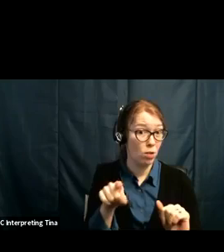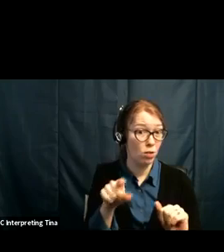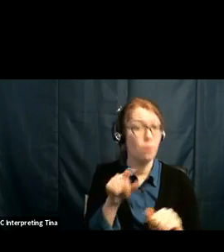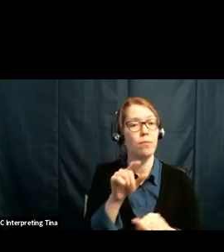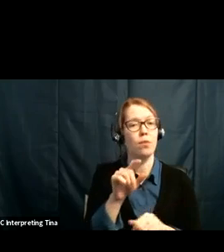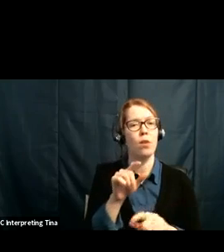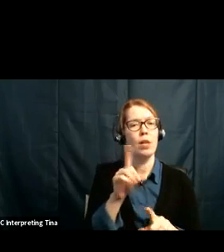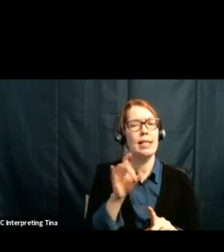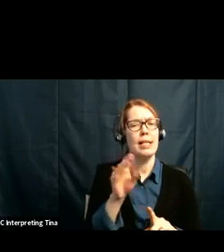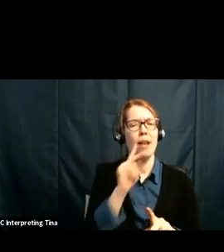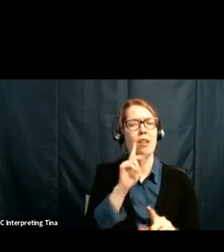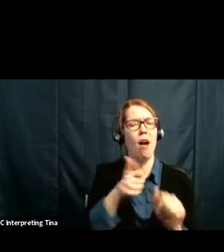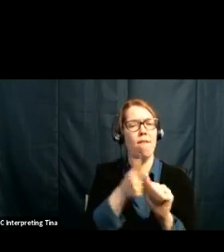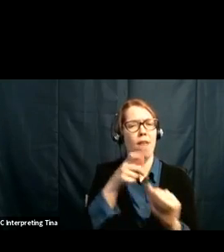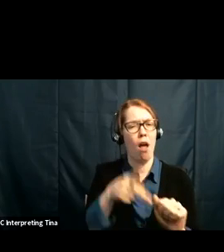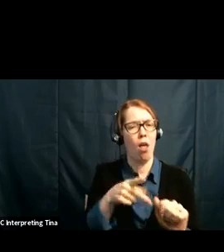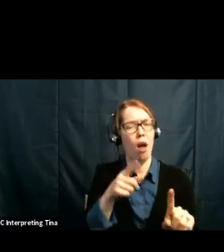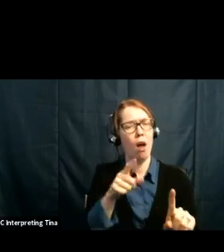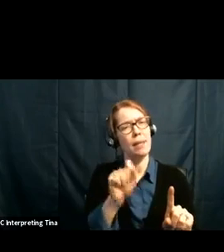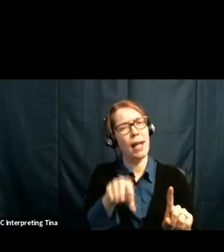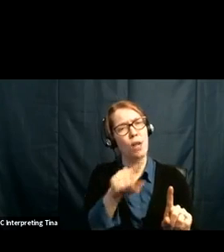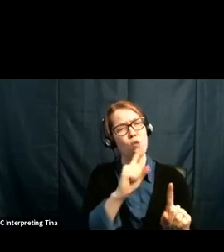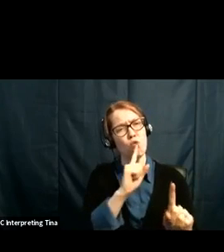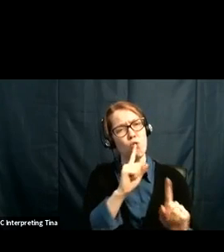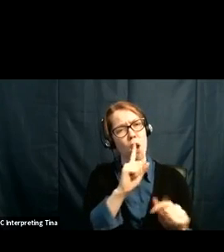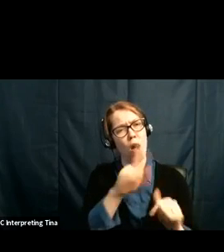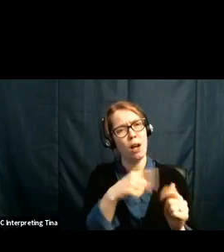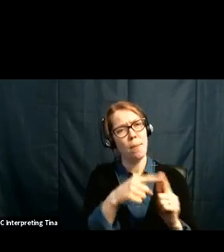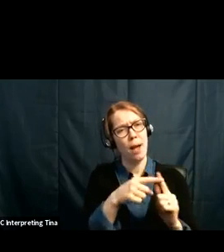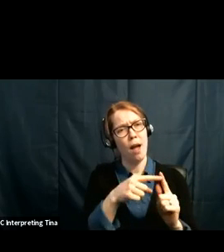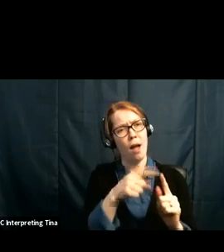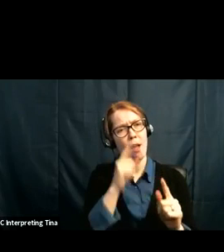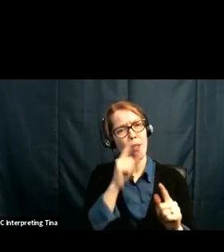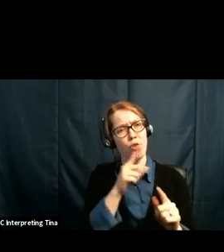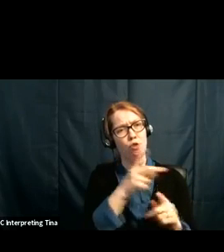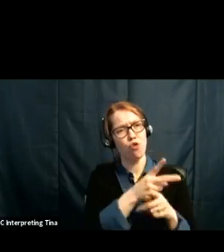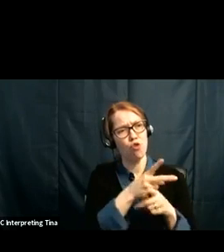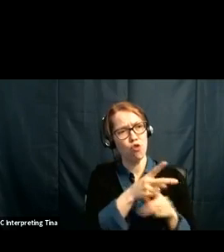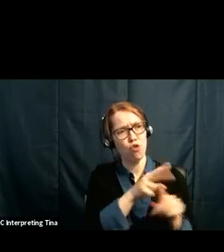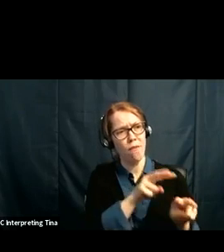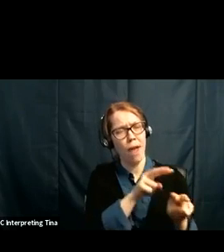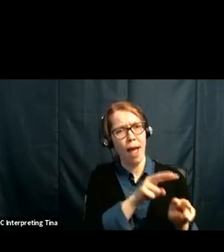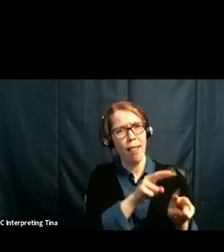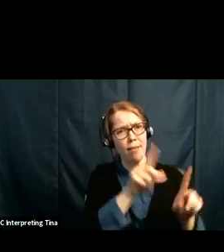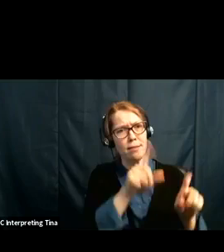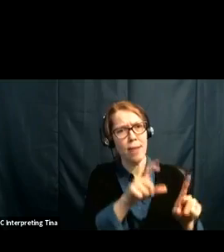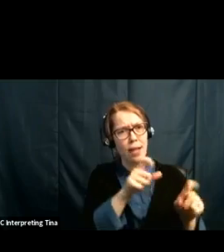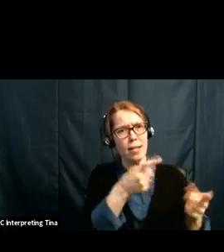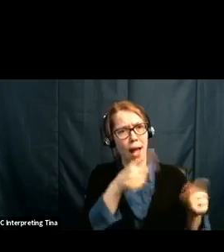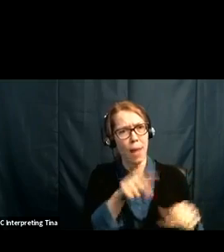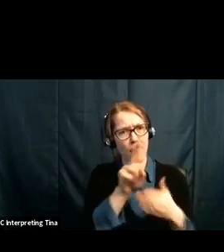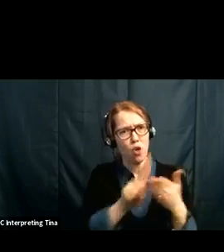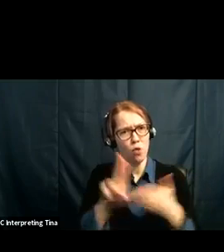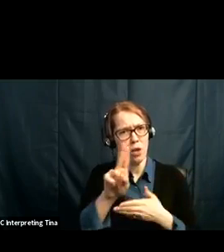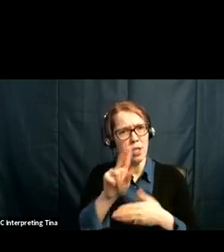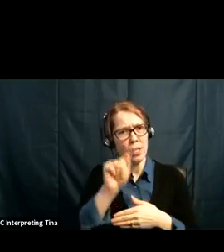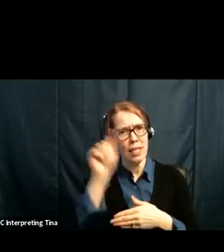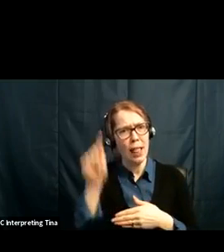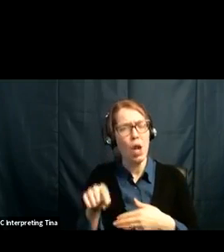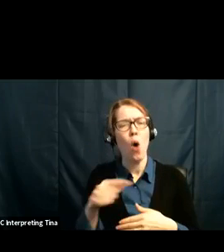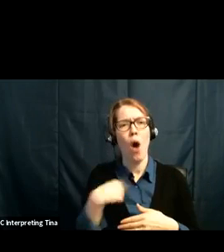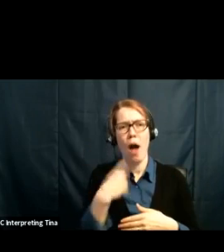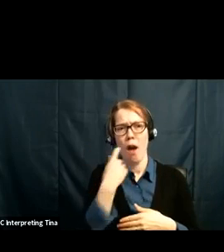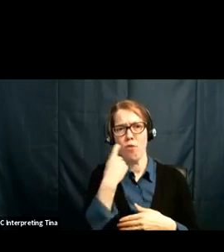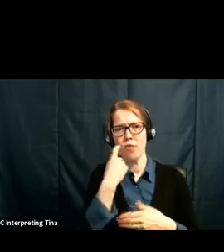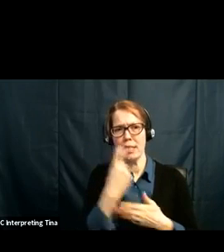a follow-up, can you talk about the surveillance testing that's happened at the University of Toledo? I noticed in the most